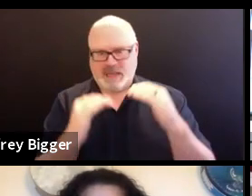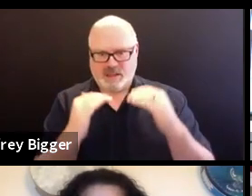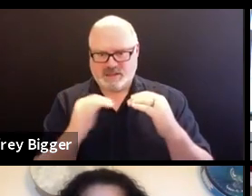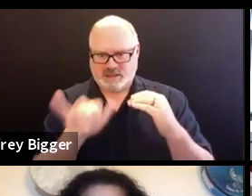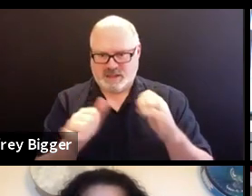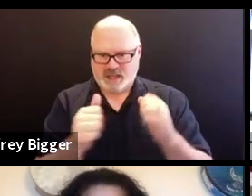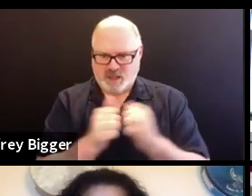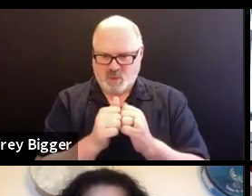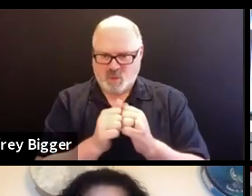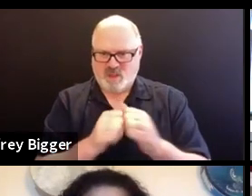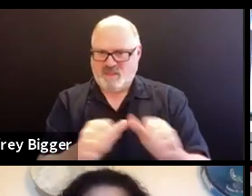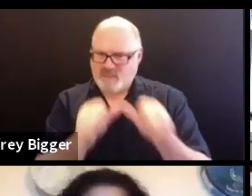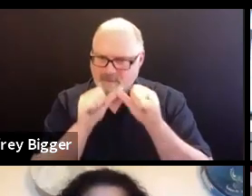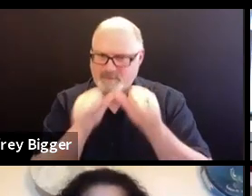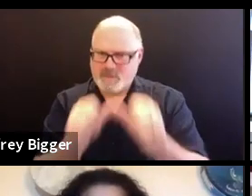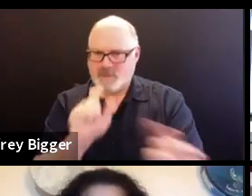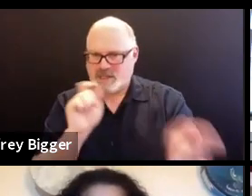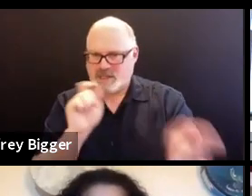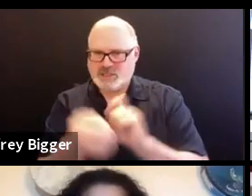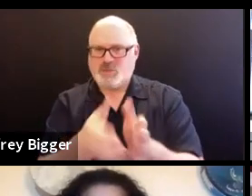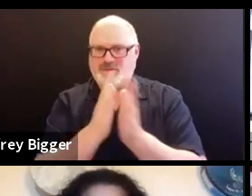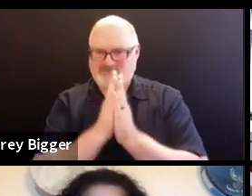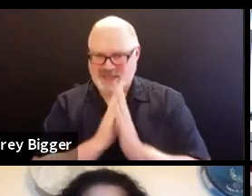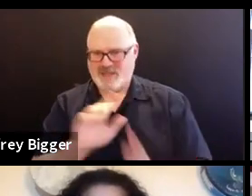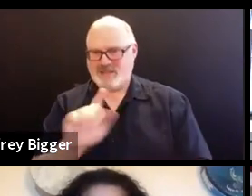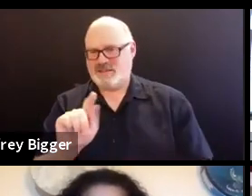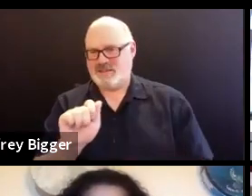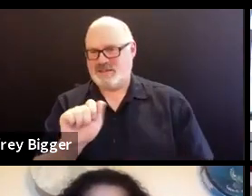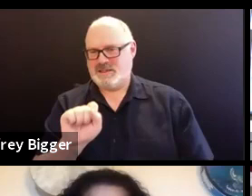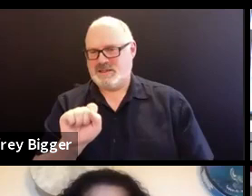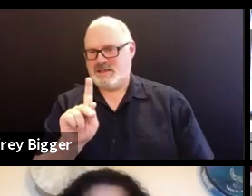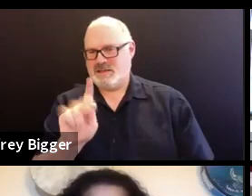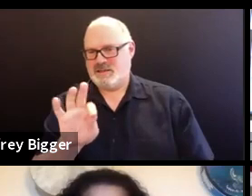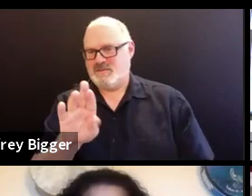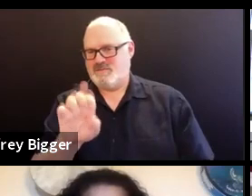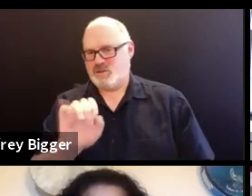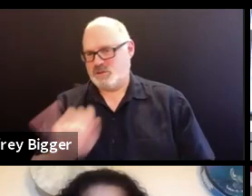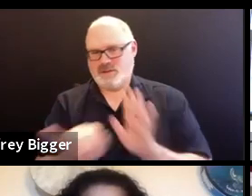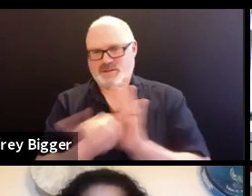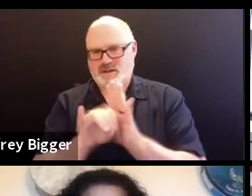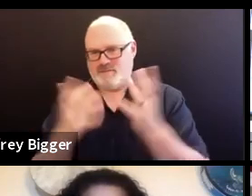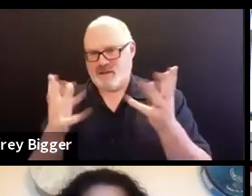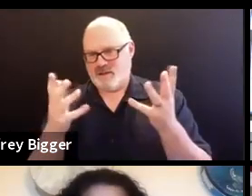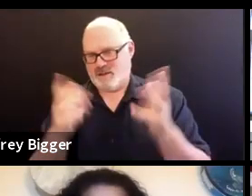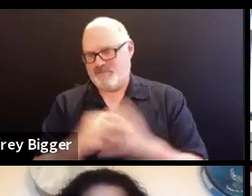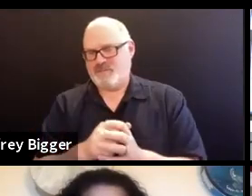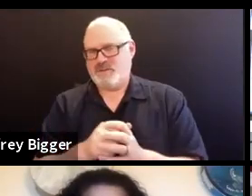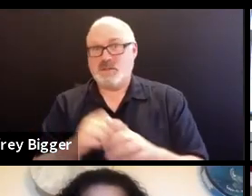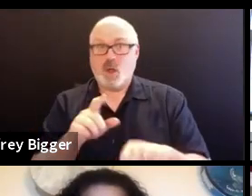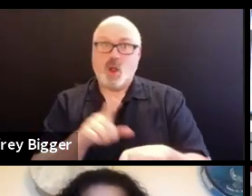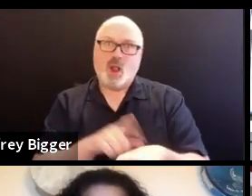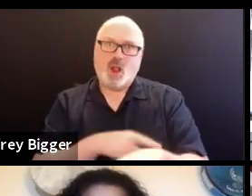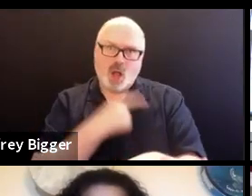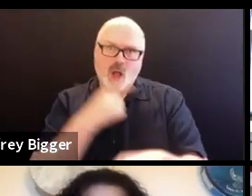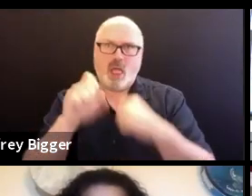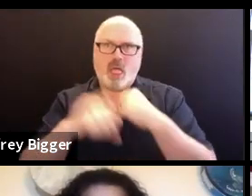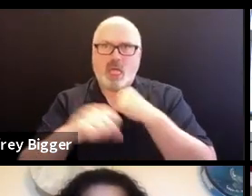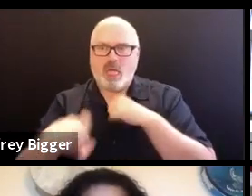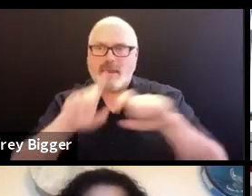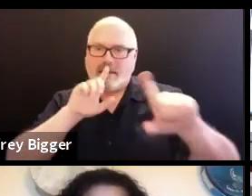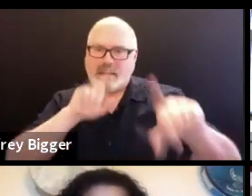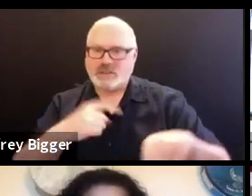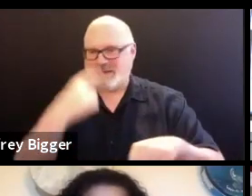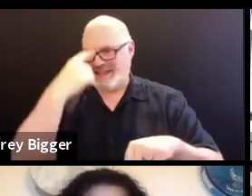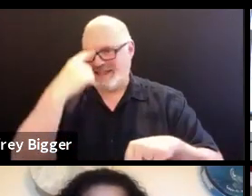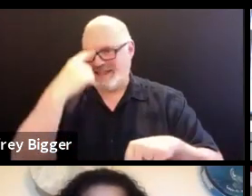the permanent changes that we've asked the task force to identify as well. So long answer to your question, I think that